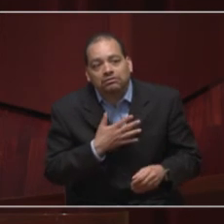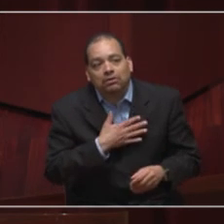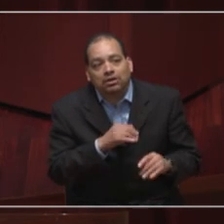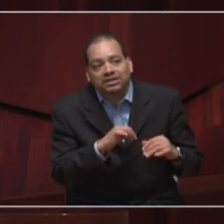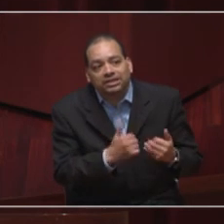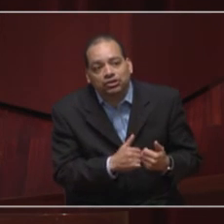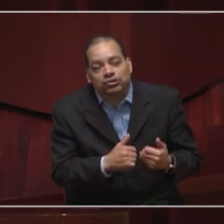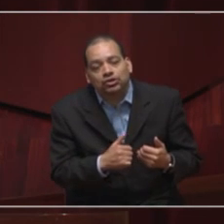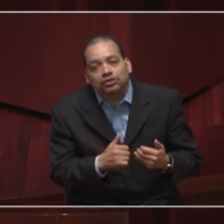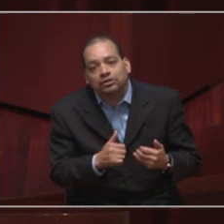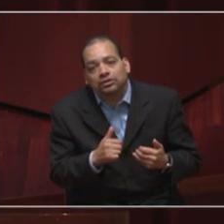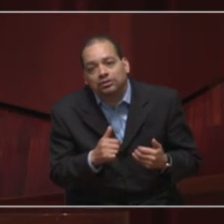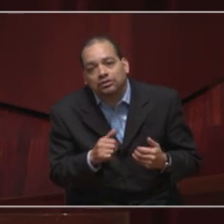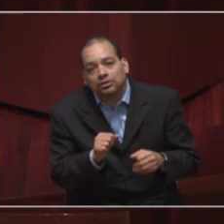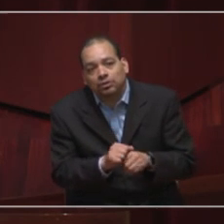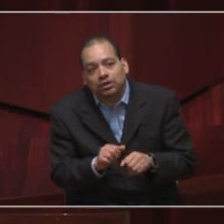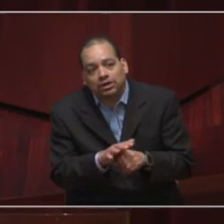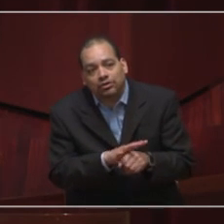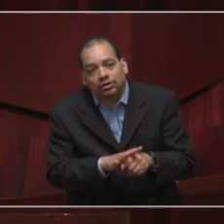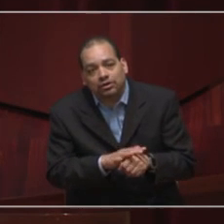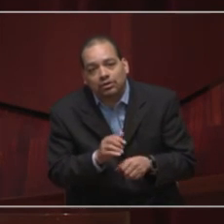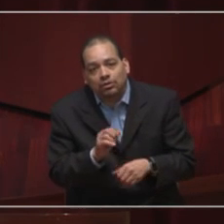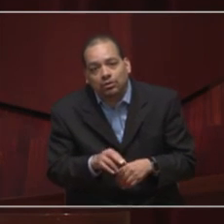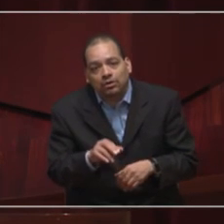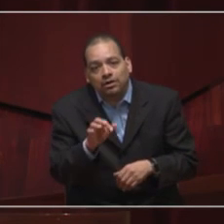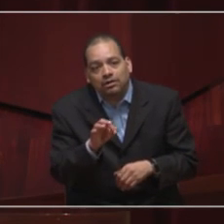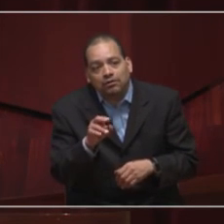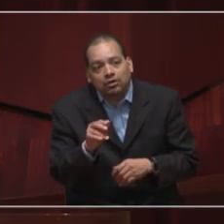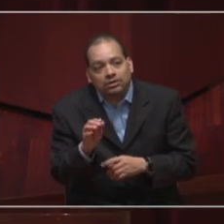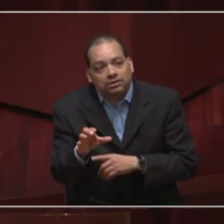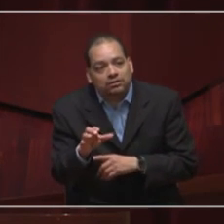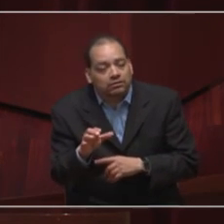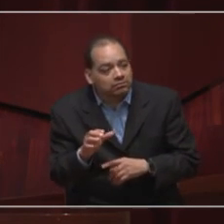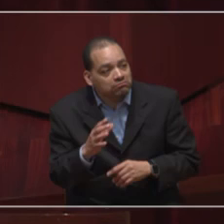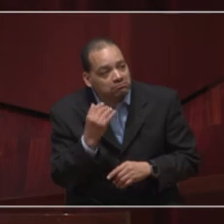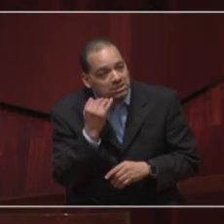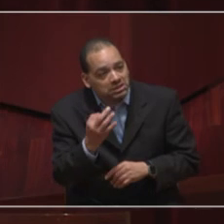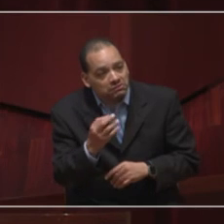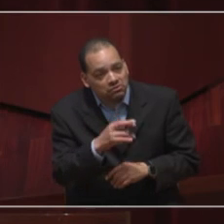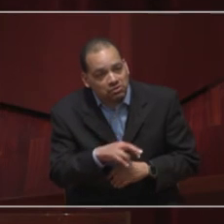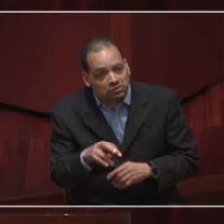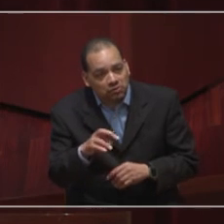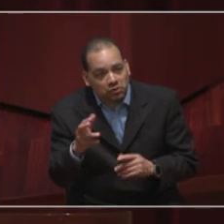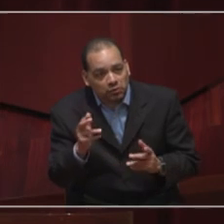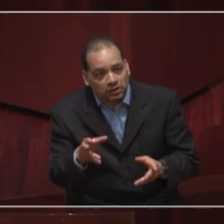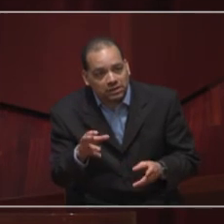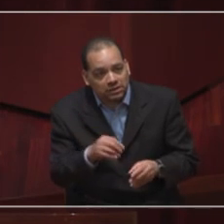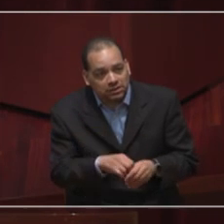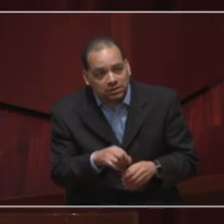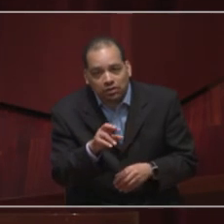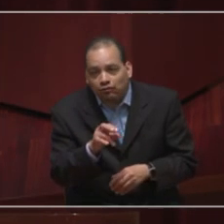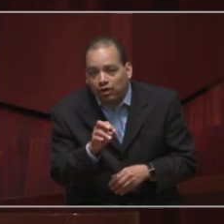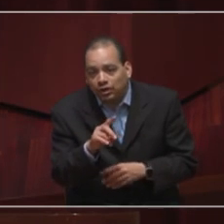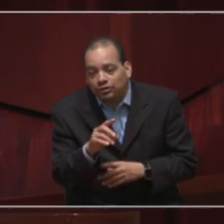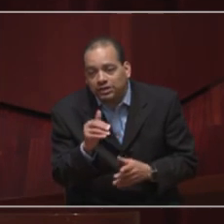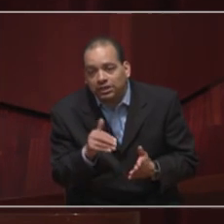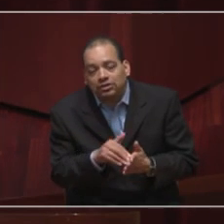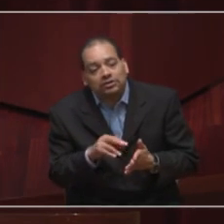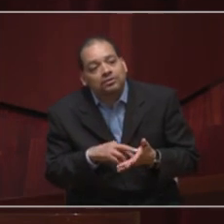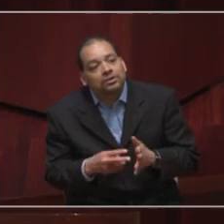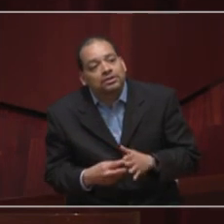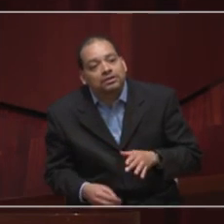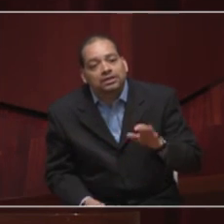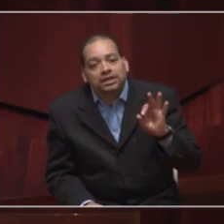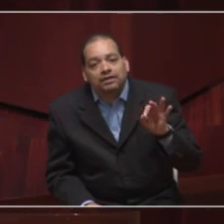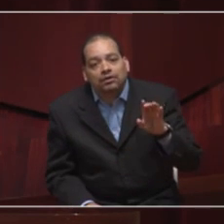agency workspace or FRC workspace. So if you know that the transfer is already in the record center, then you would navigate to